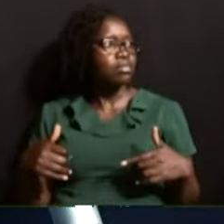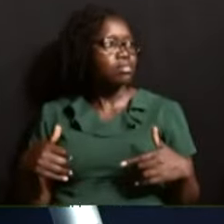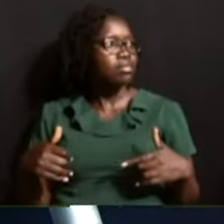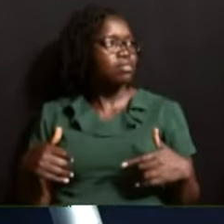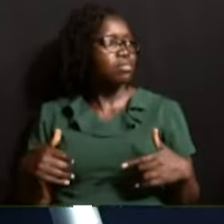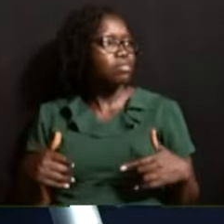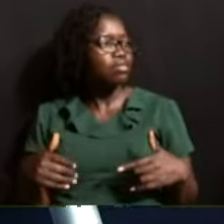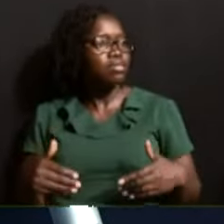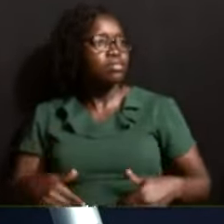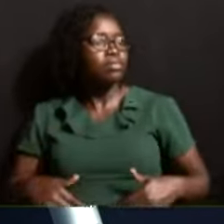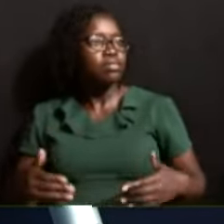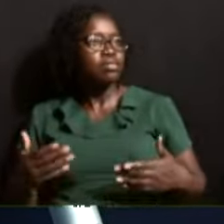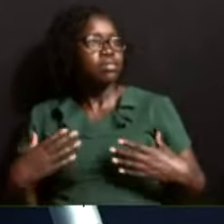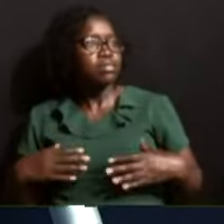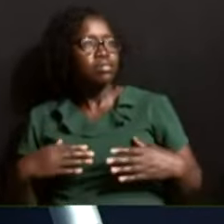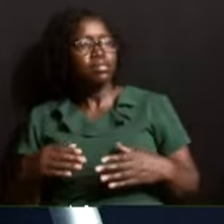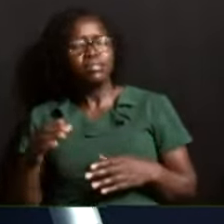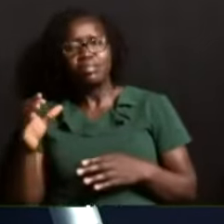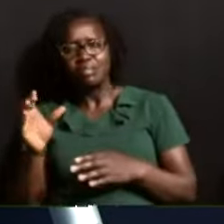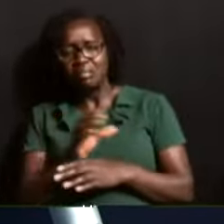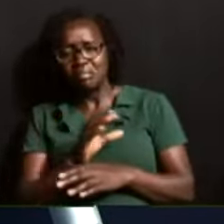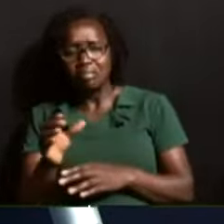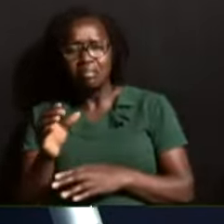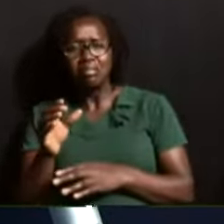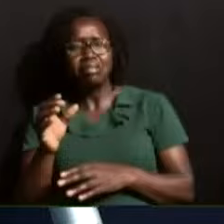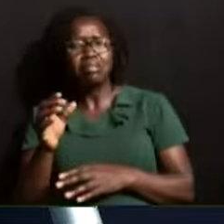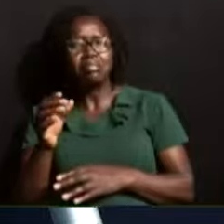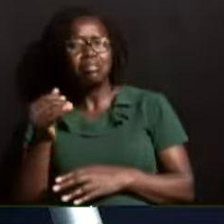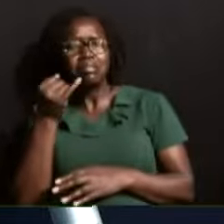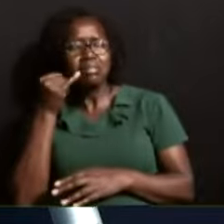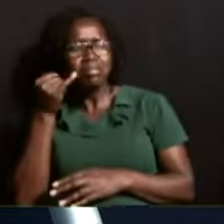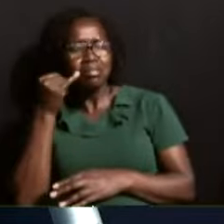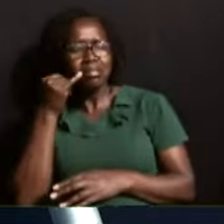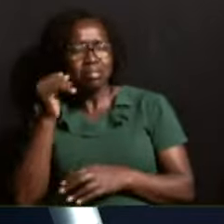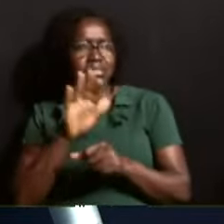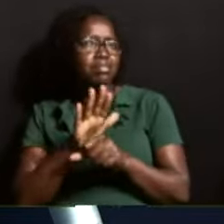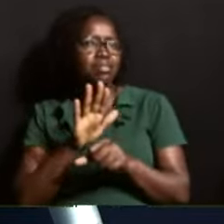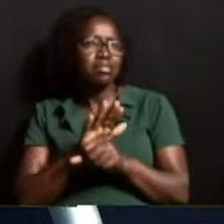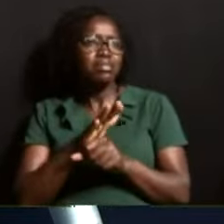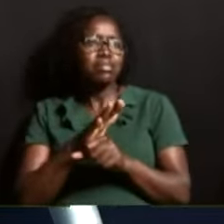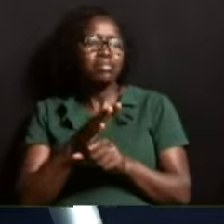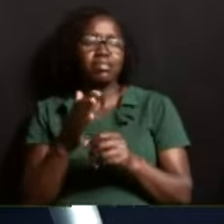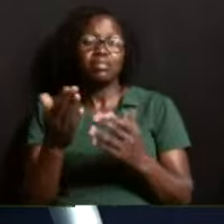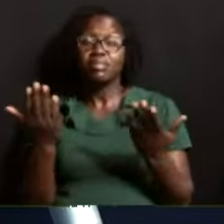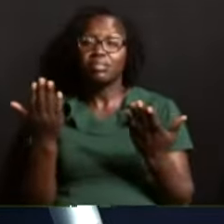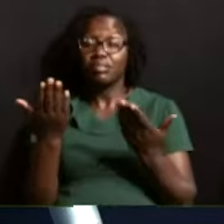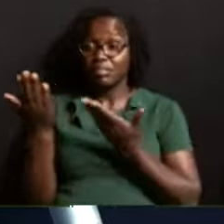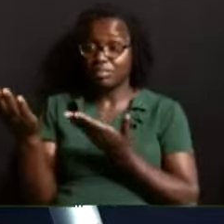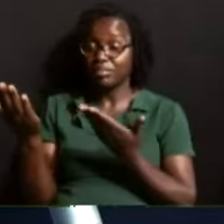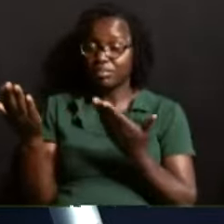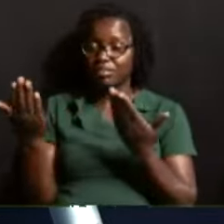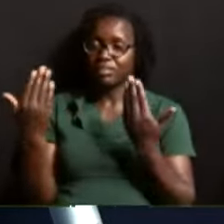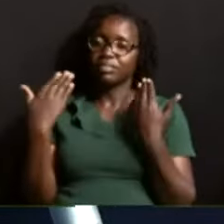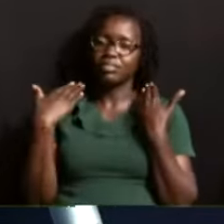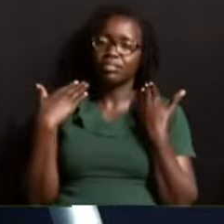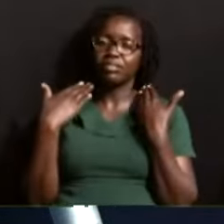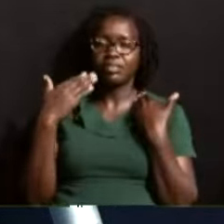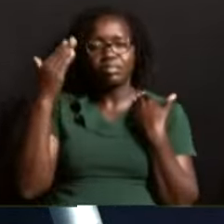Young people into drugs. That is a pillow they are resting their head